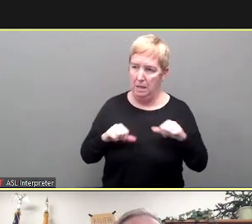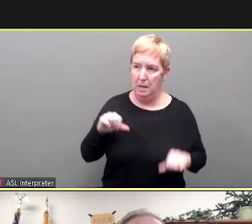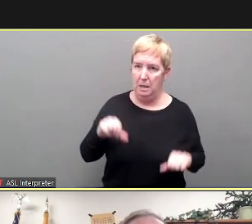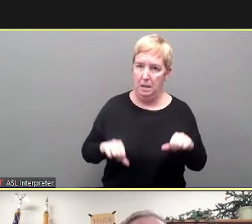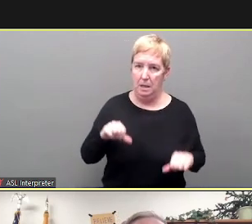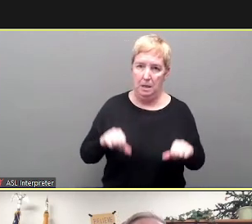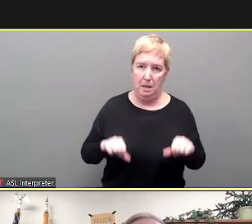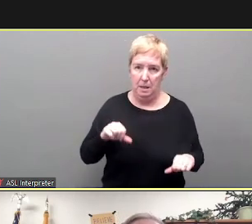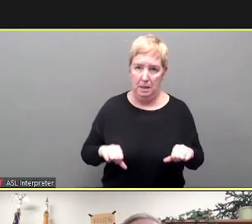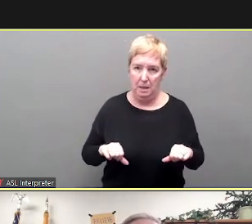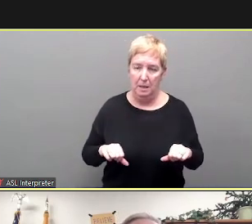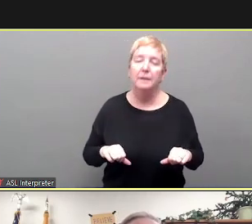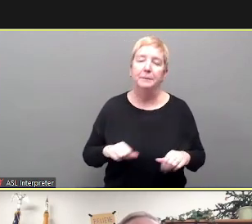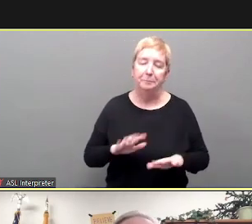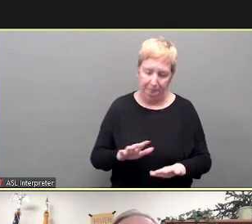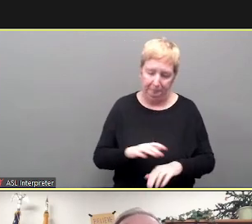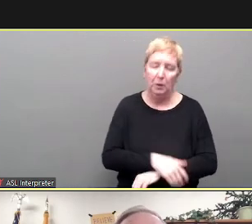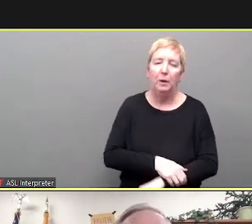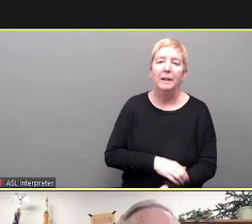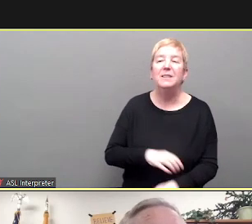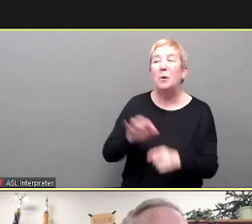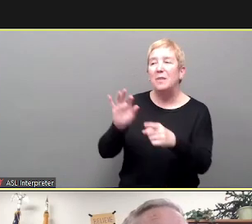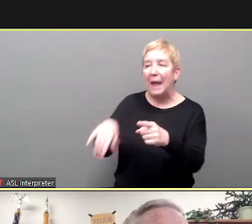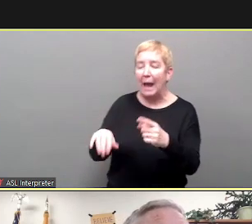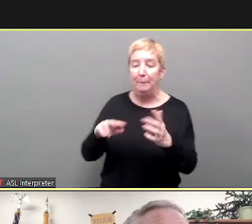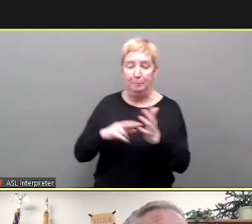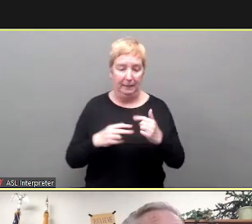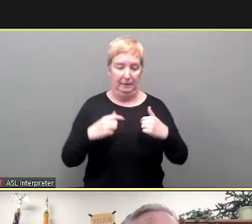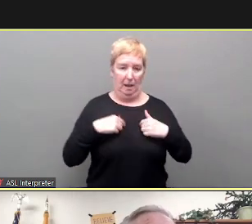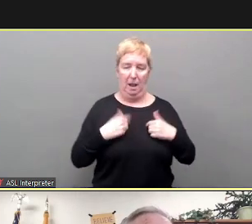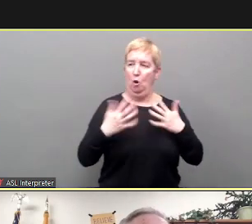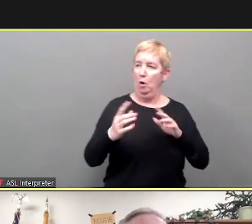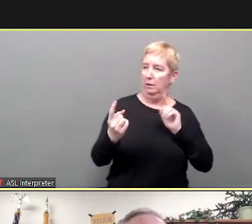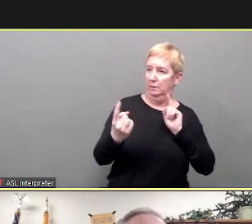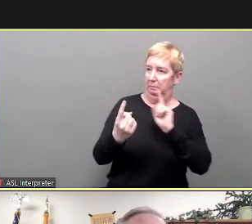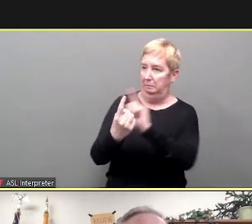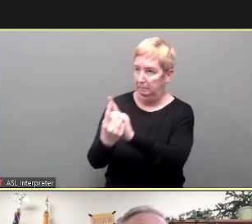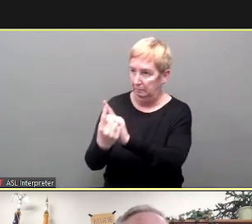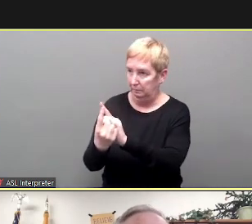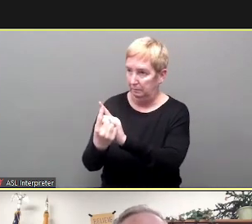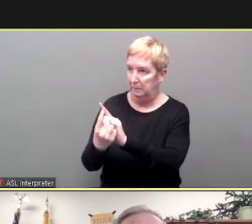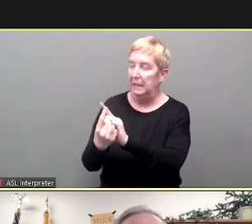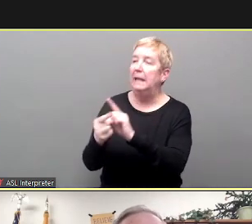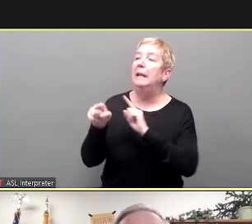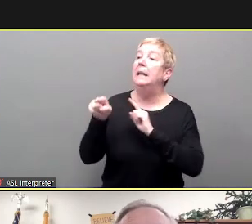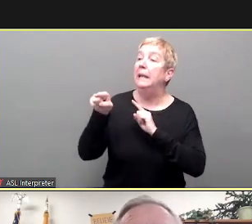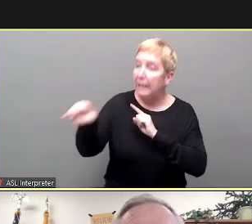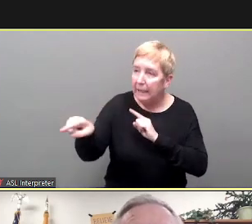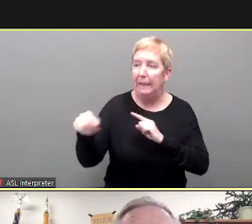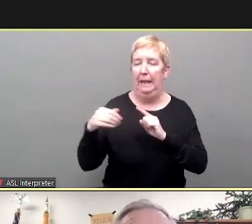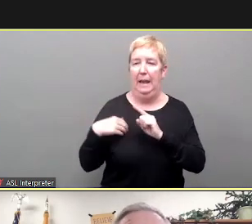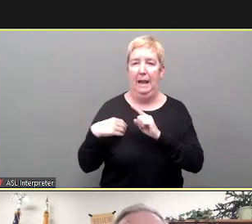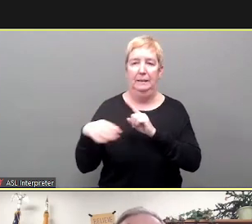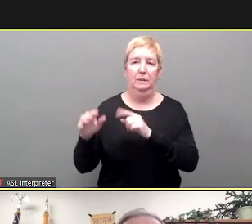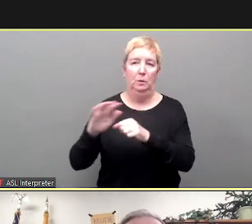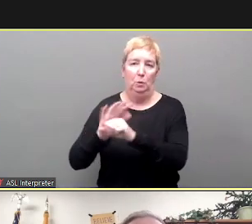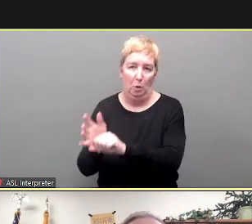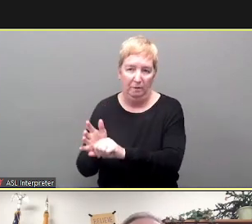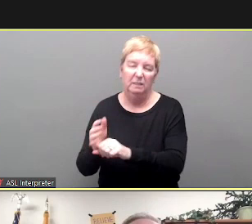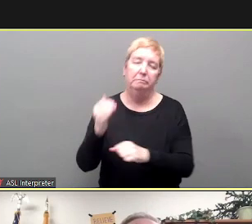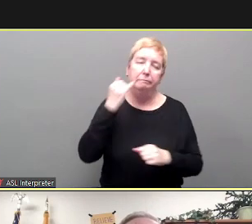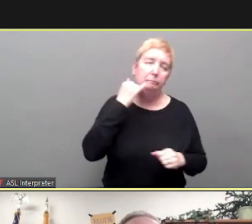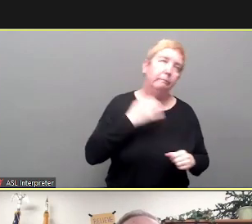can be a little confusing. So this is just, I had a contact with someone who I know is COVID positive, maybe a family member,